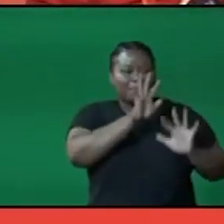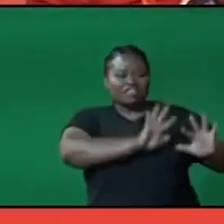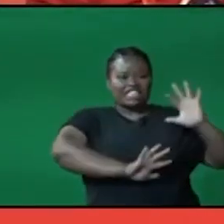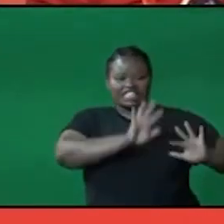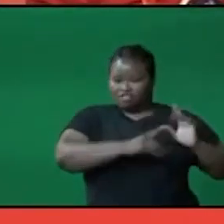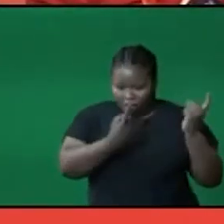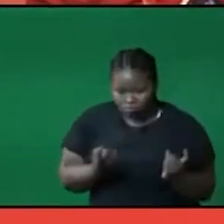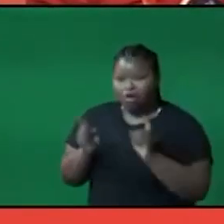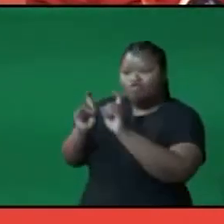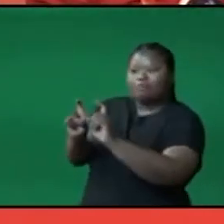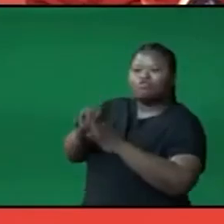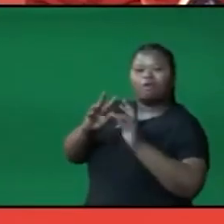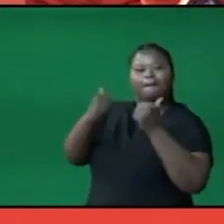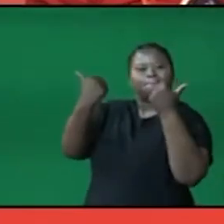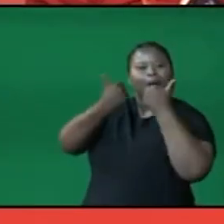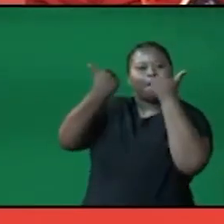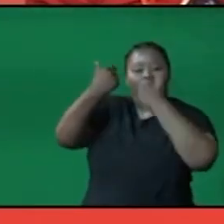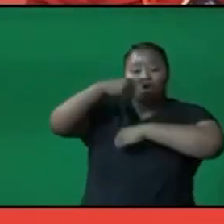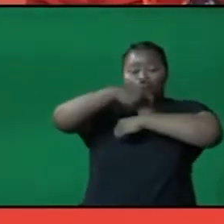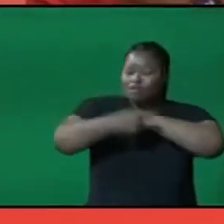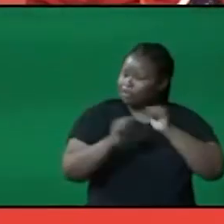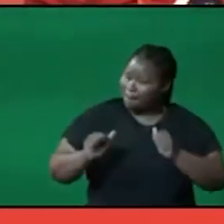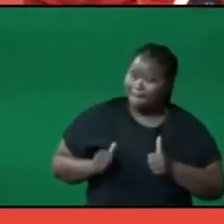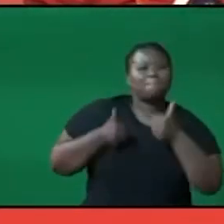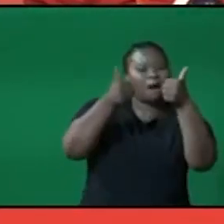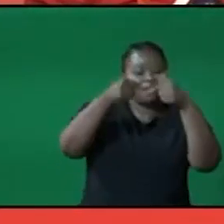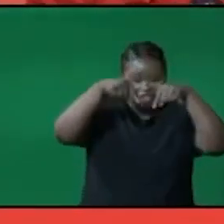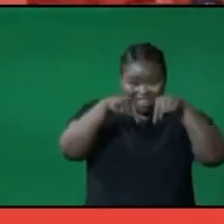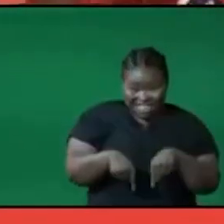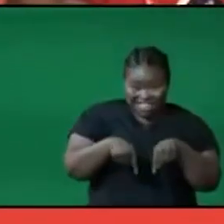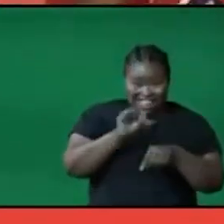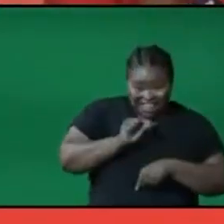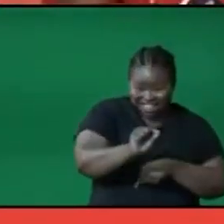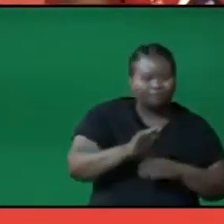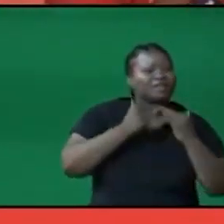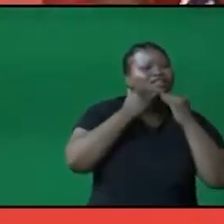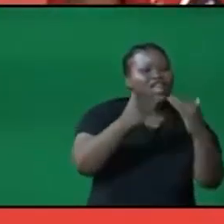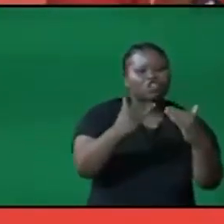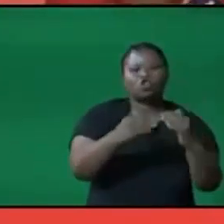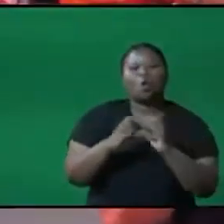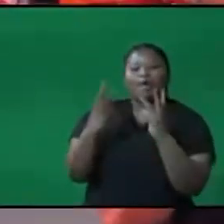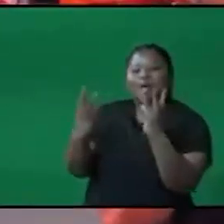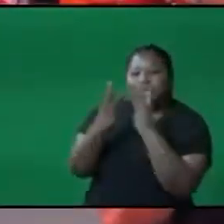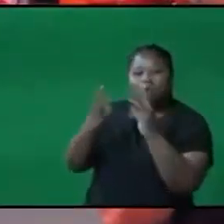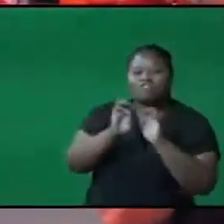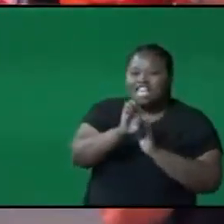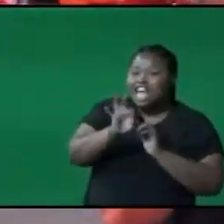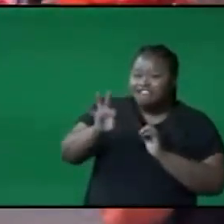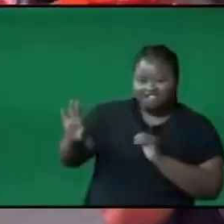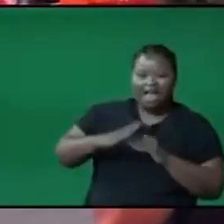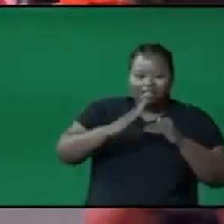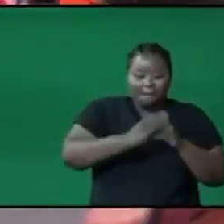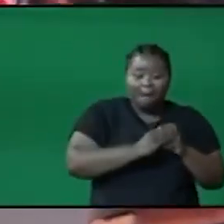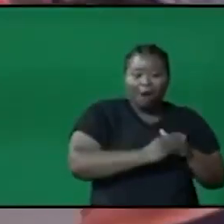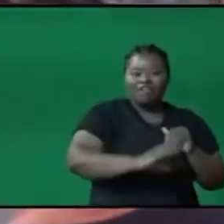delivered a successful conference. For this, I thank you, comrade delegates. Many of the members of the